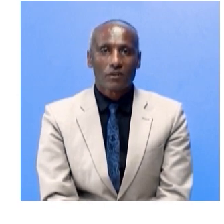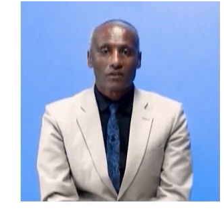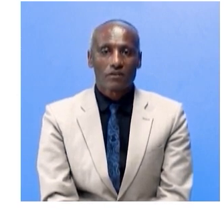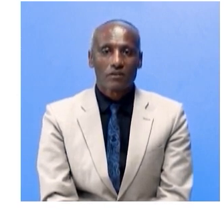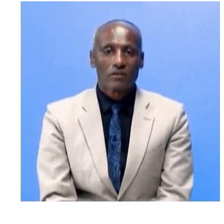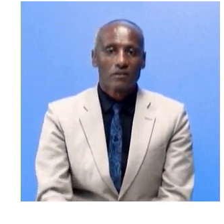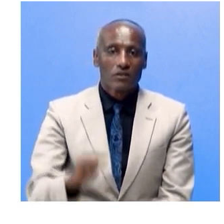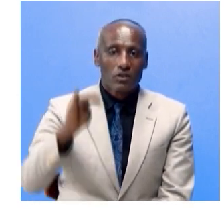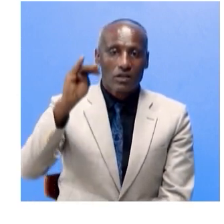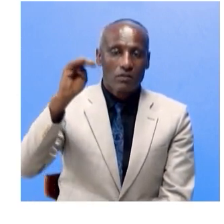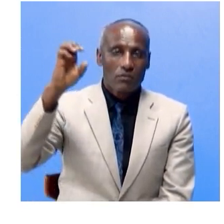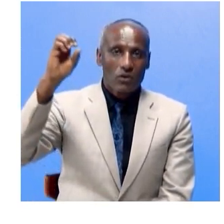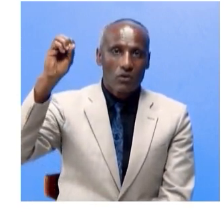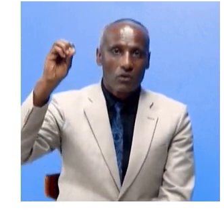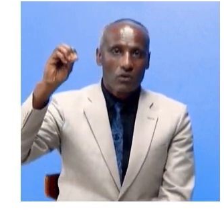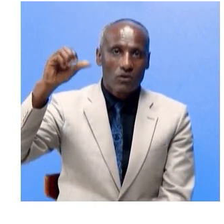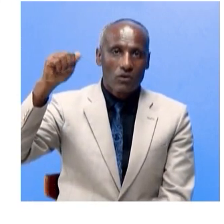Modal verbs like